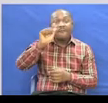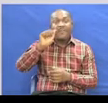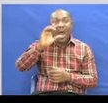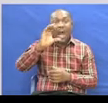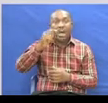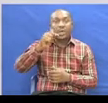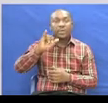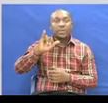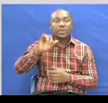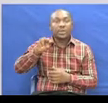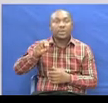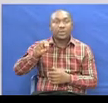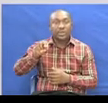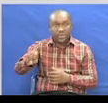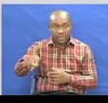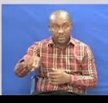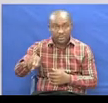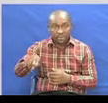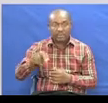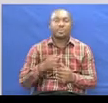y minus